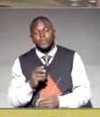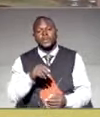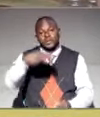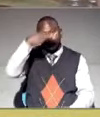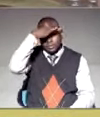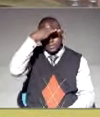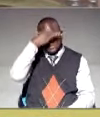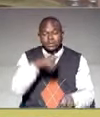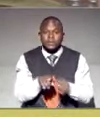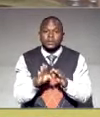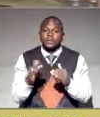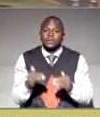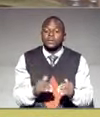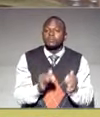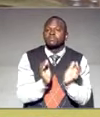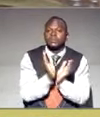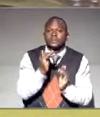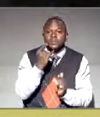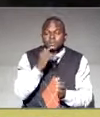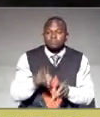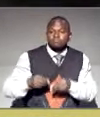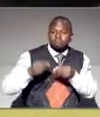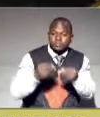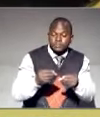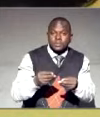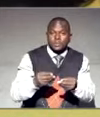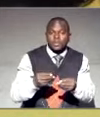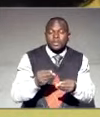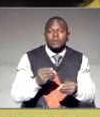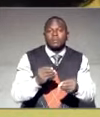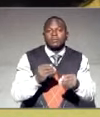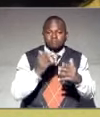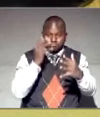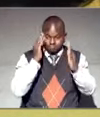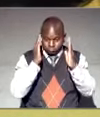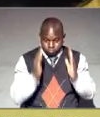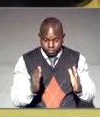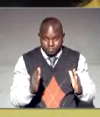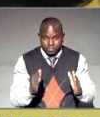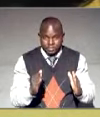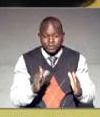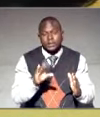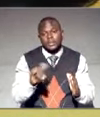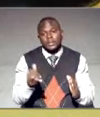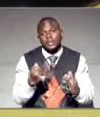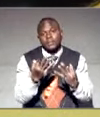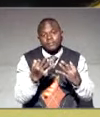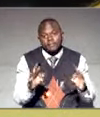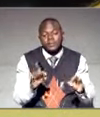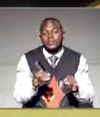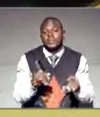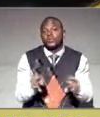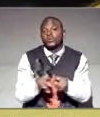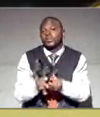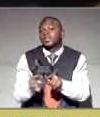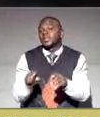Force. Prosecution had asked court to give the convicts the maximum sentence so as to deter other people from committing such